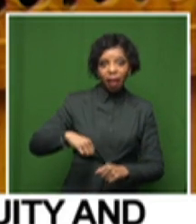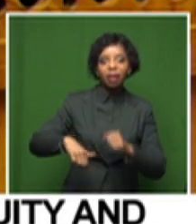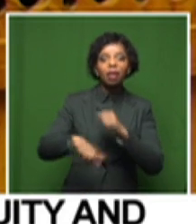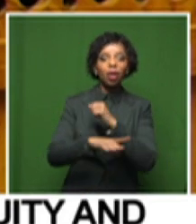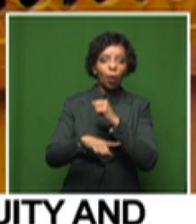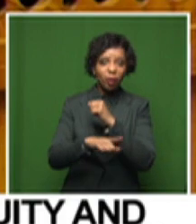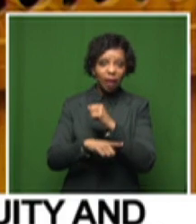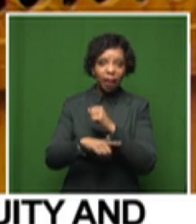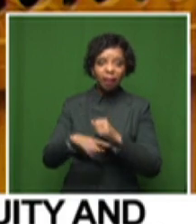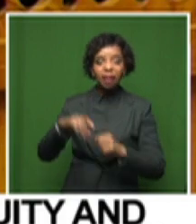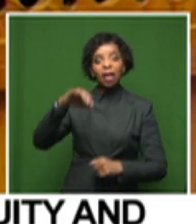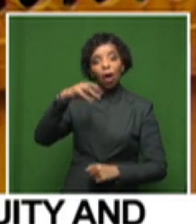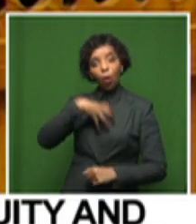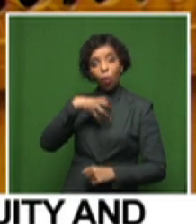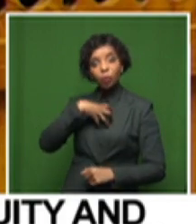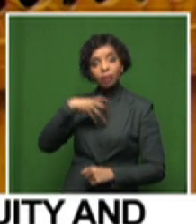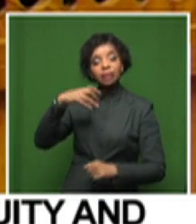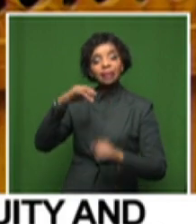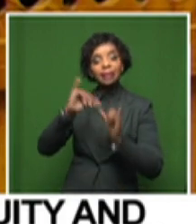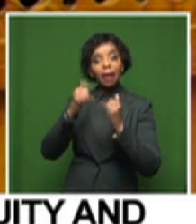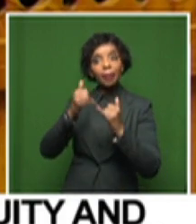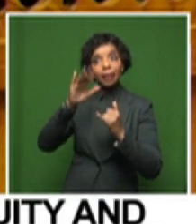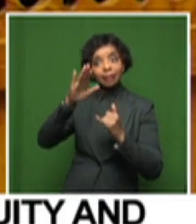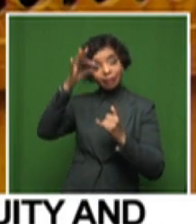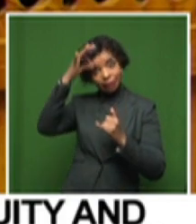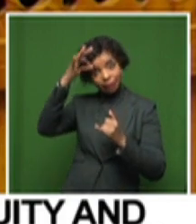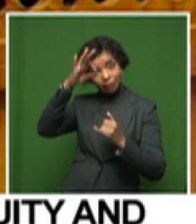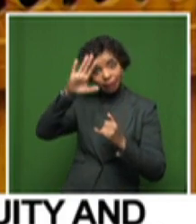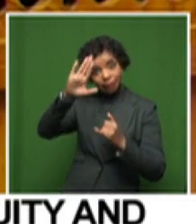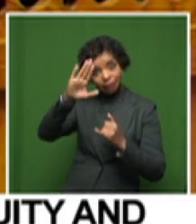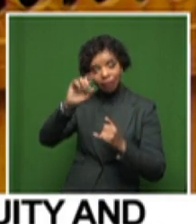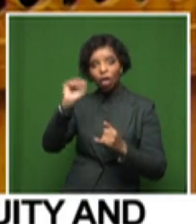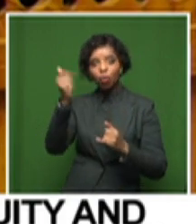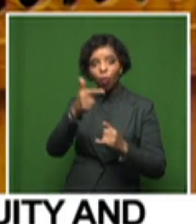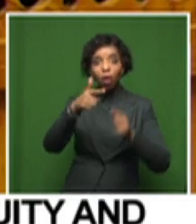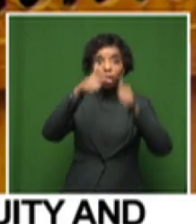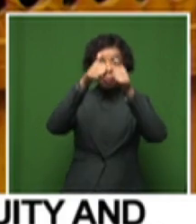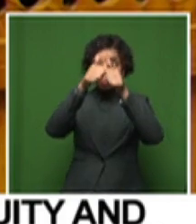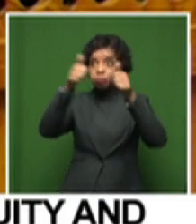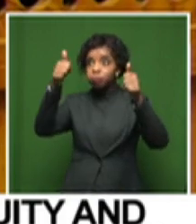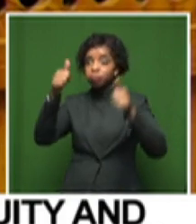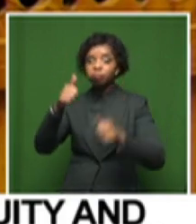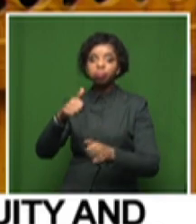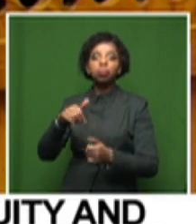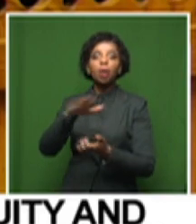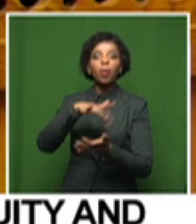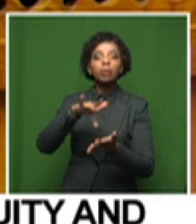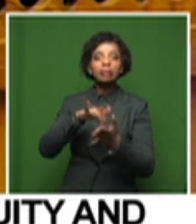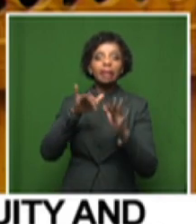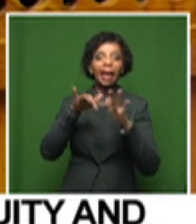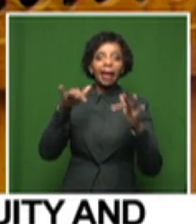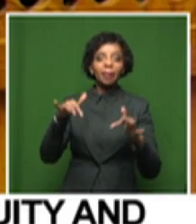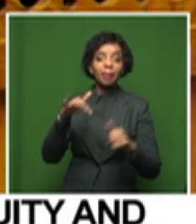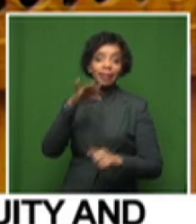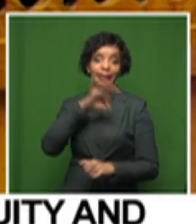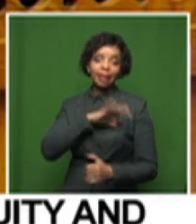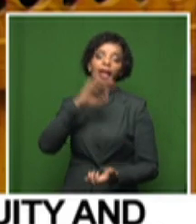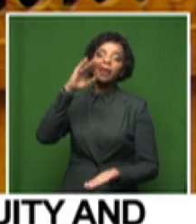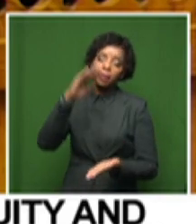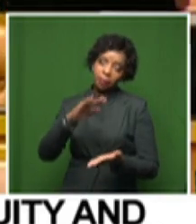state-owned enterprises, as well as all other senior public representatives.